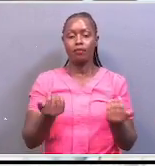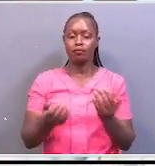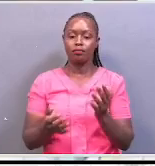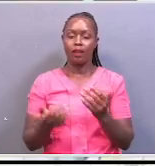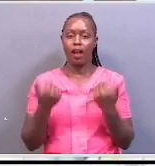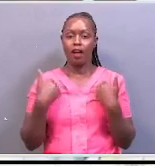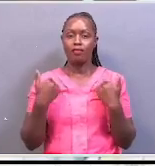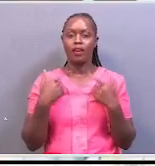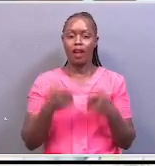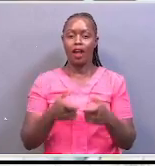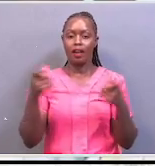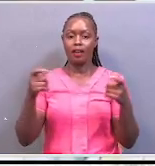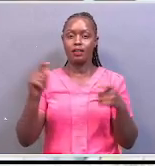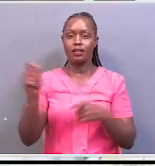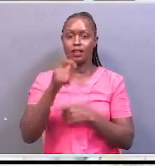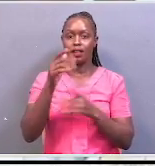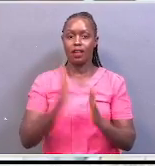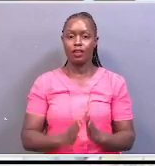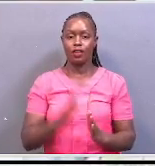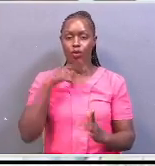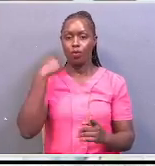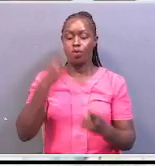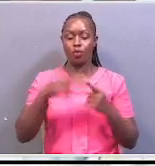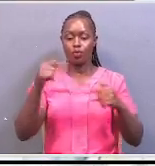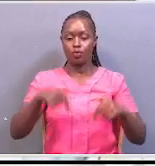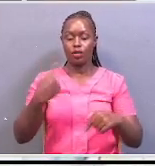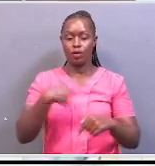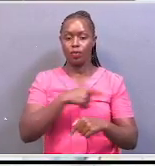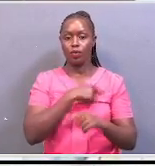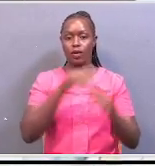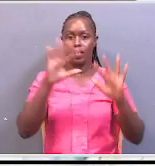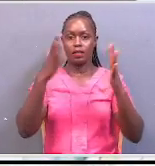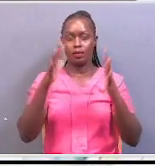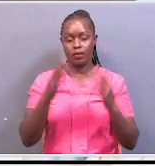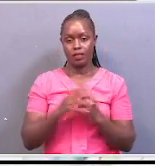great Kenyan who today we are celebrating.